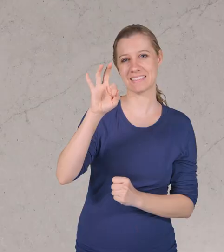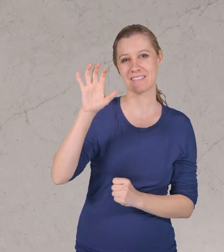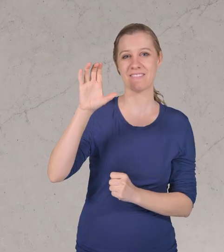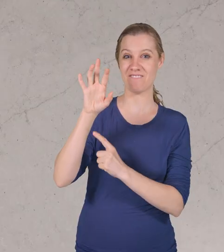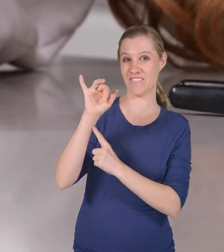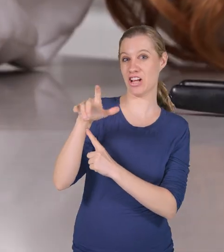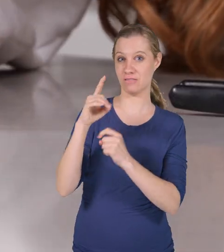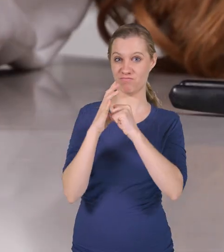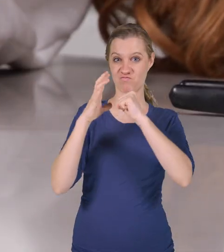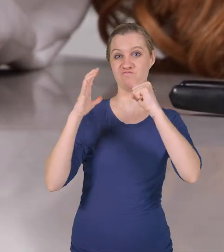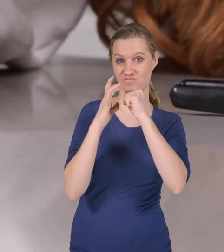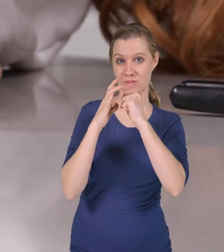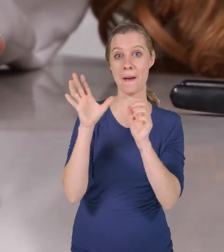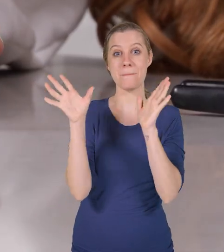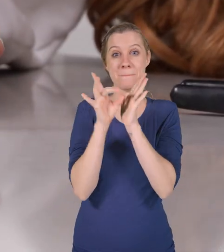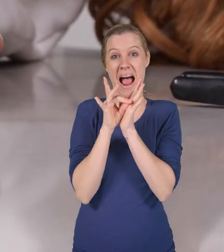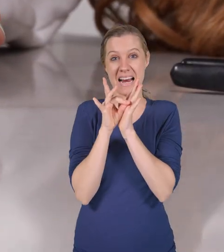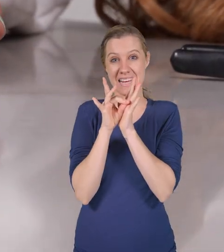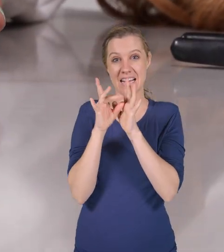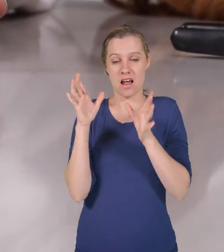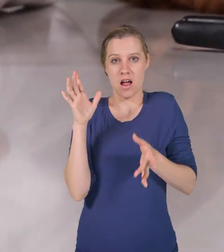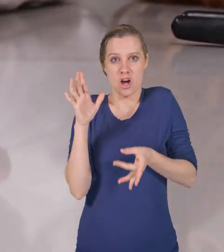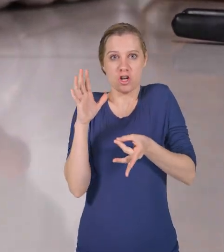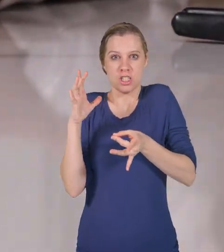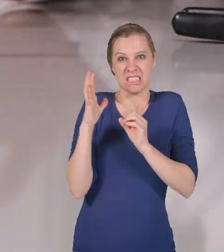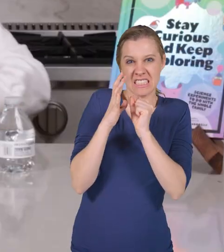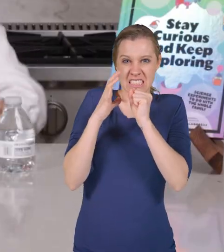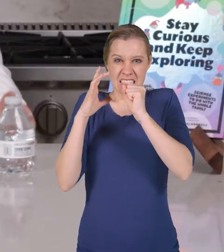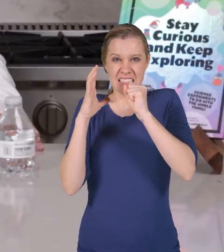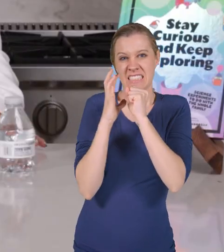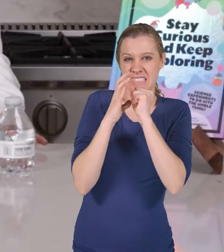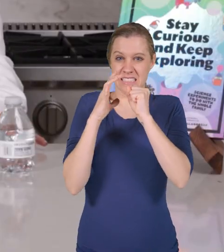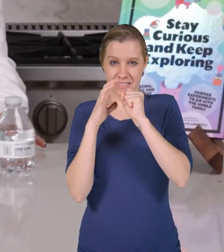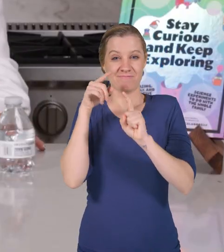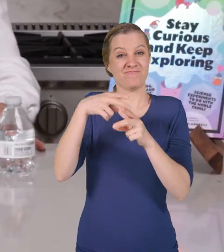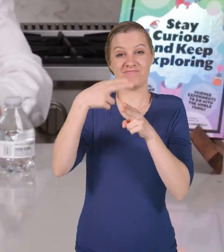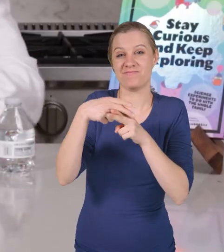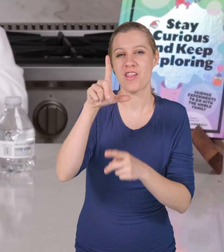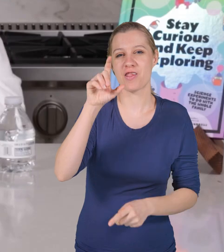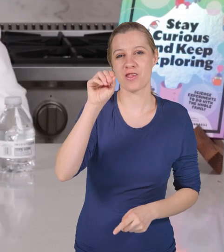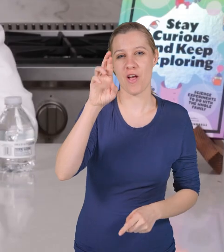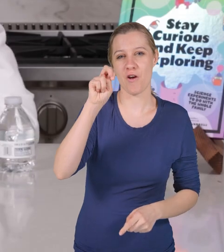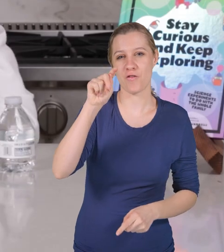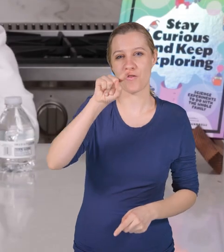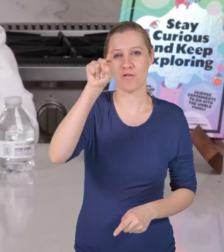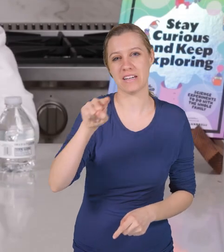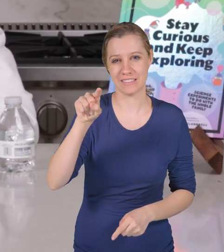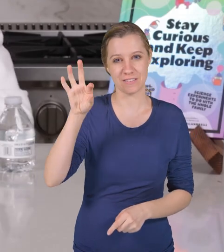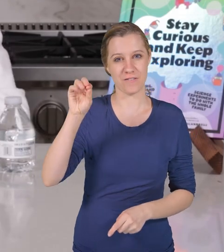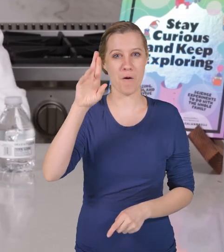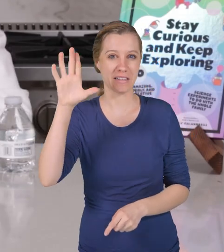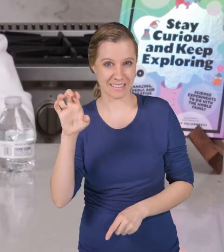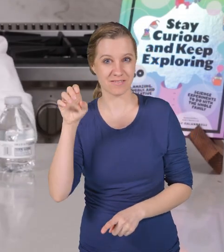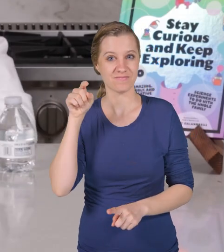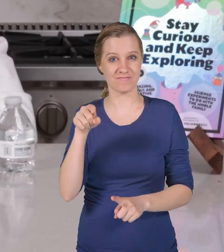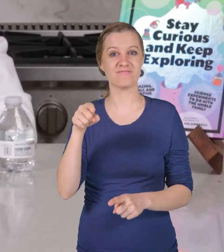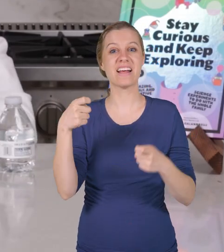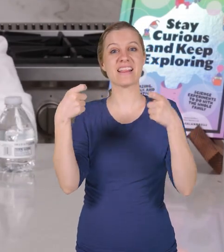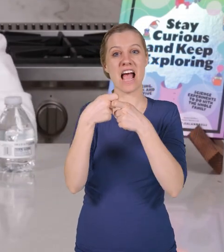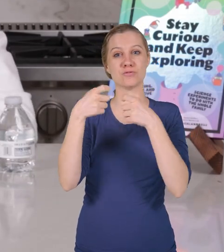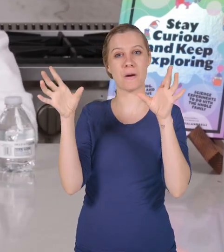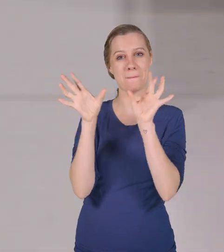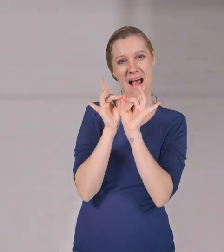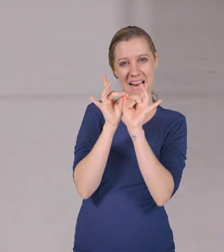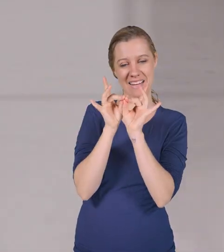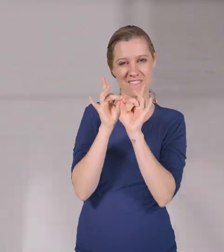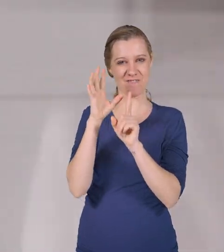magnetic field, and our magnet is providing the magnetic field, you get something called the Lorentz force. The Lorentz